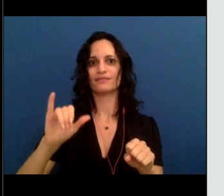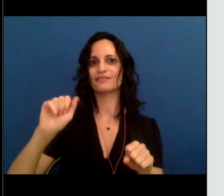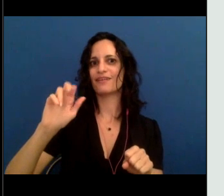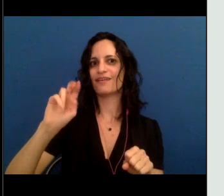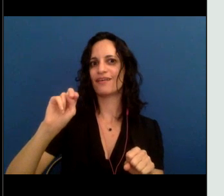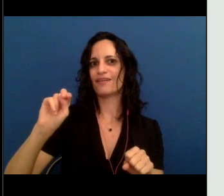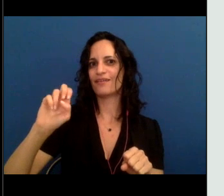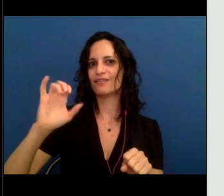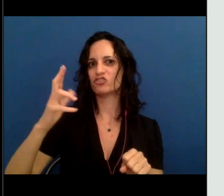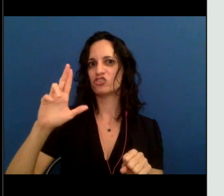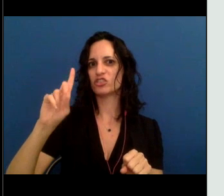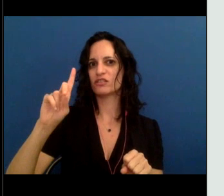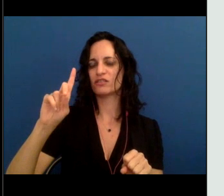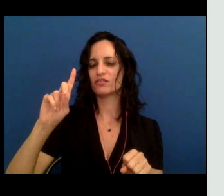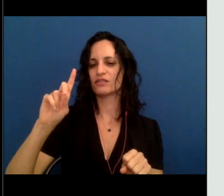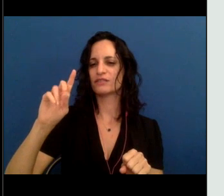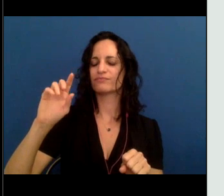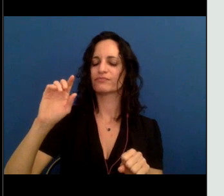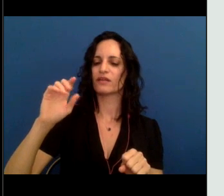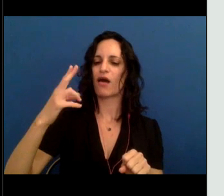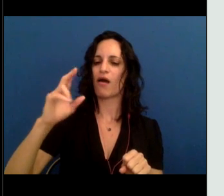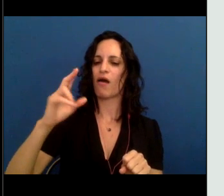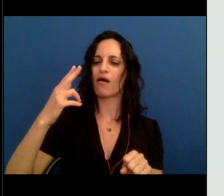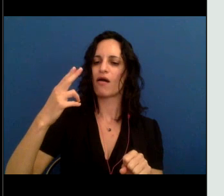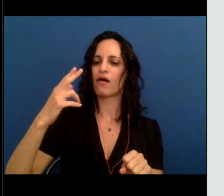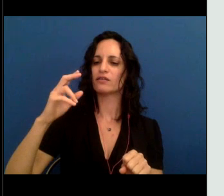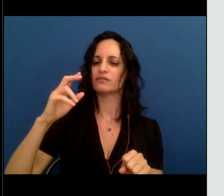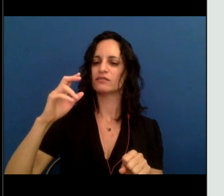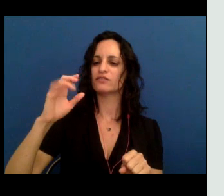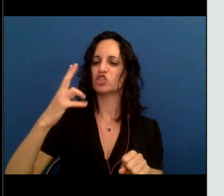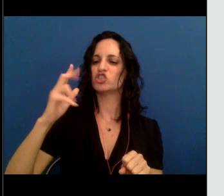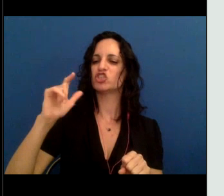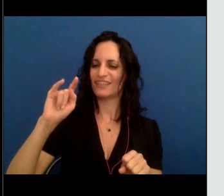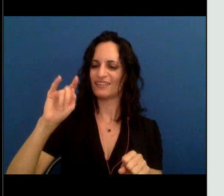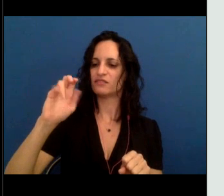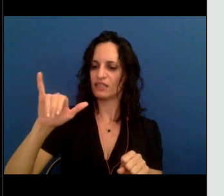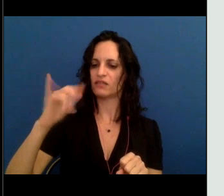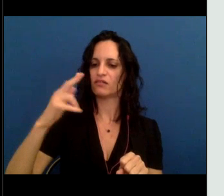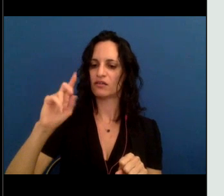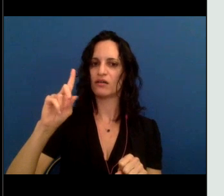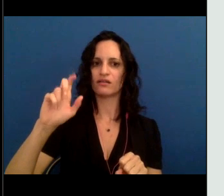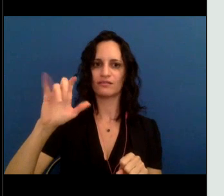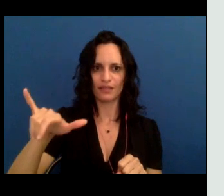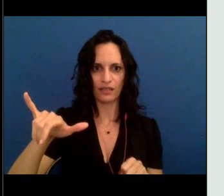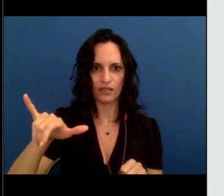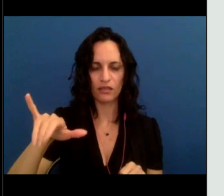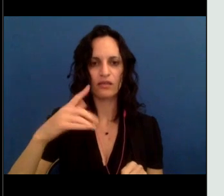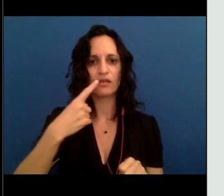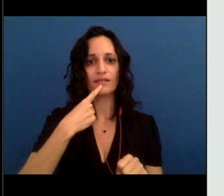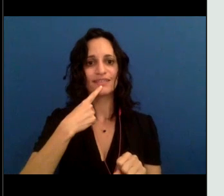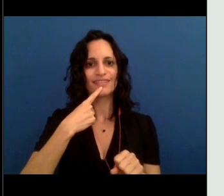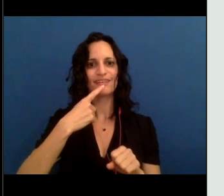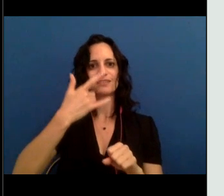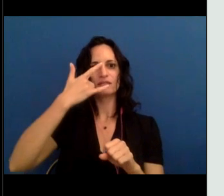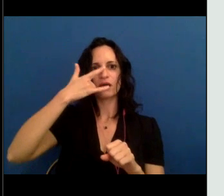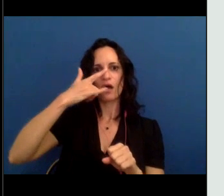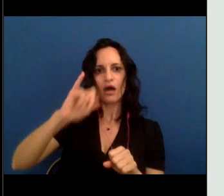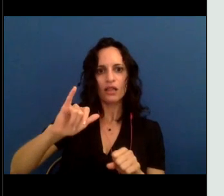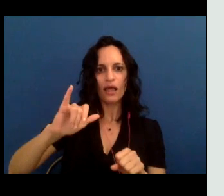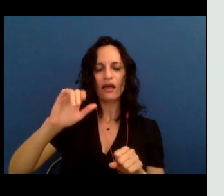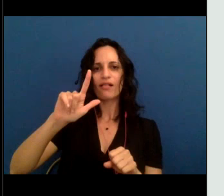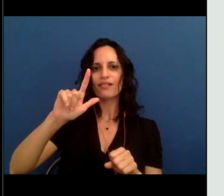often said, linguistics is and can be the consummate liberal art in the way that it has the possibility to draw together all of the fields that